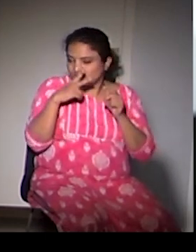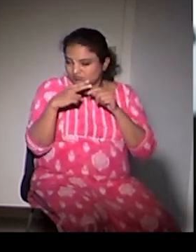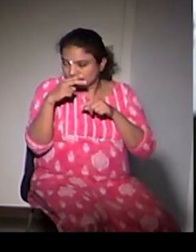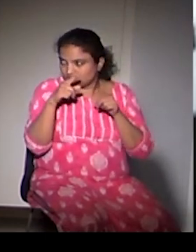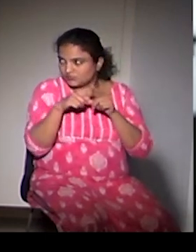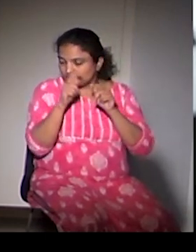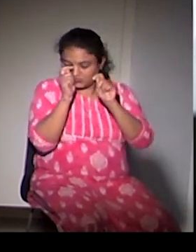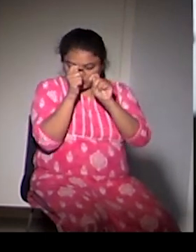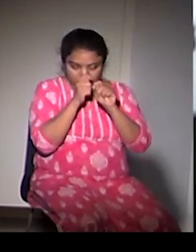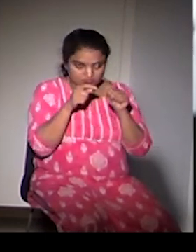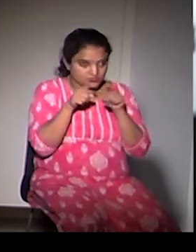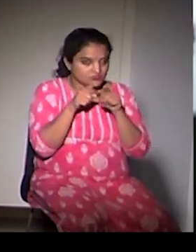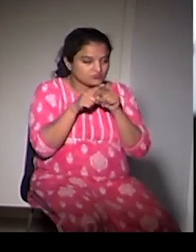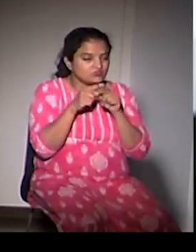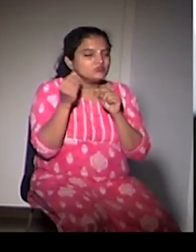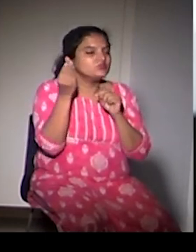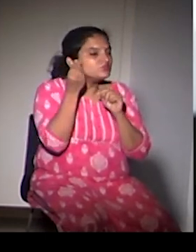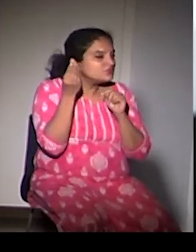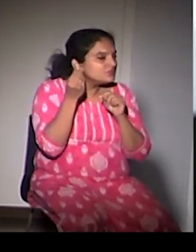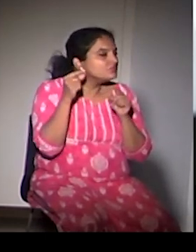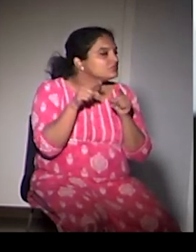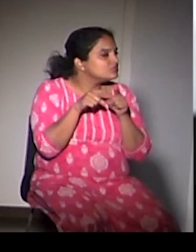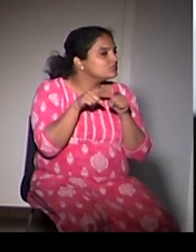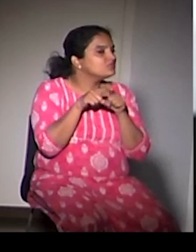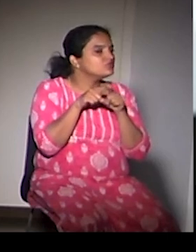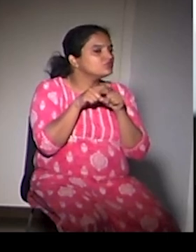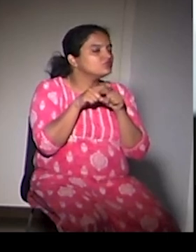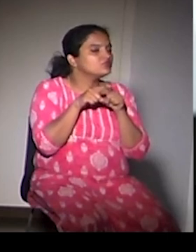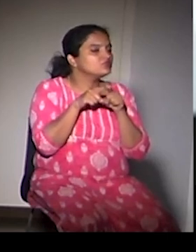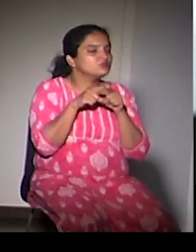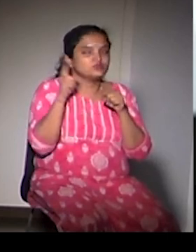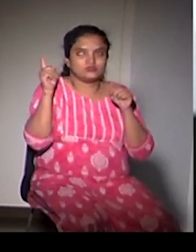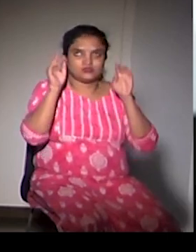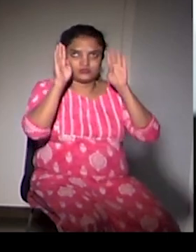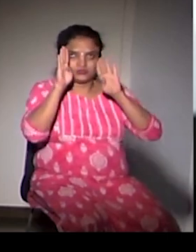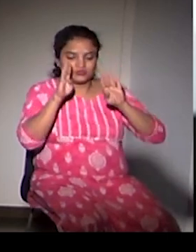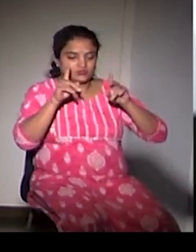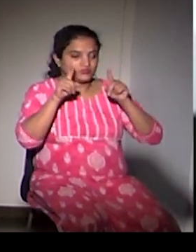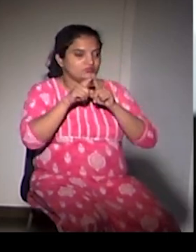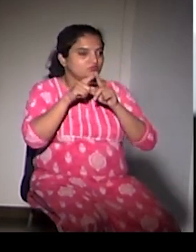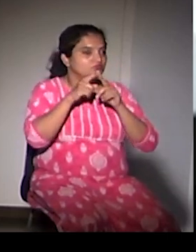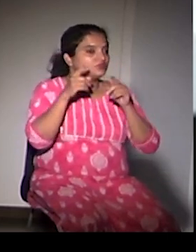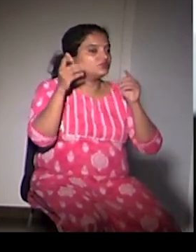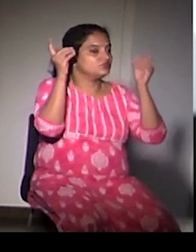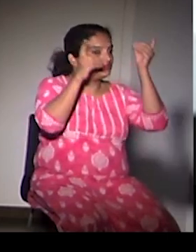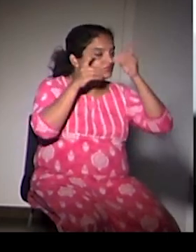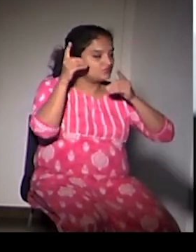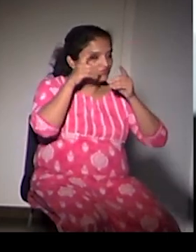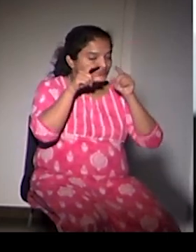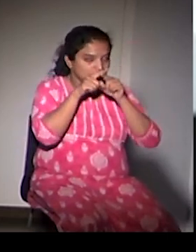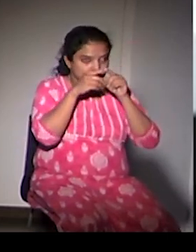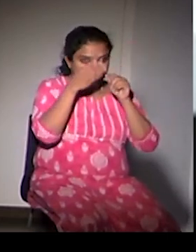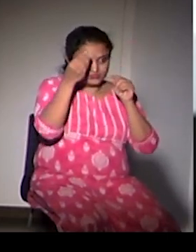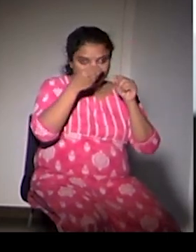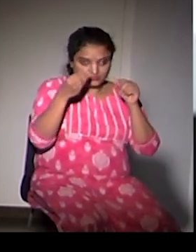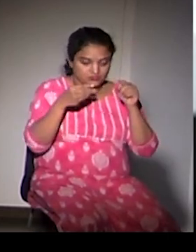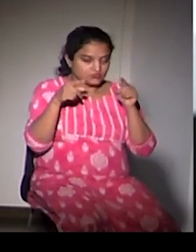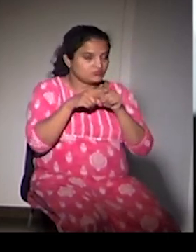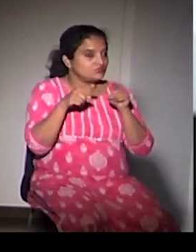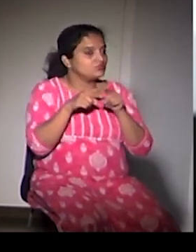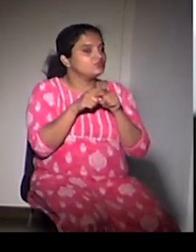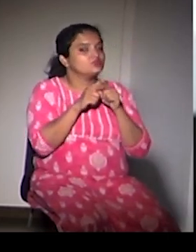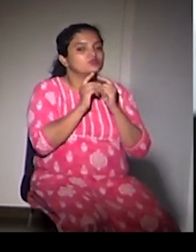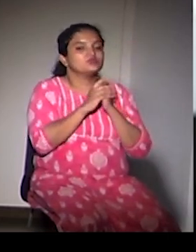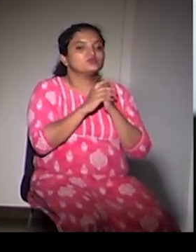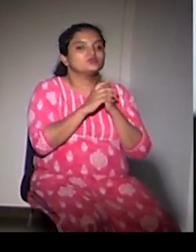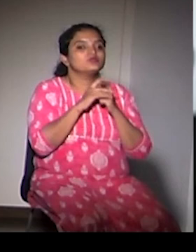very likely, at least, that these tiles, the decoration was supervised by Persian master craftsmen. And